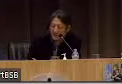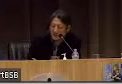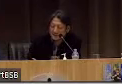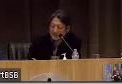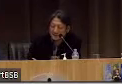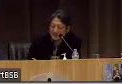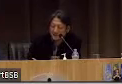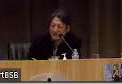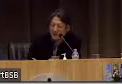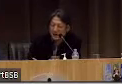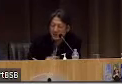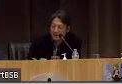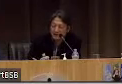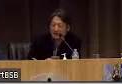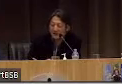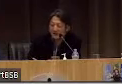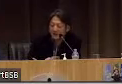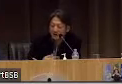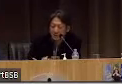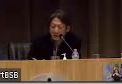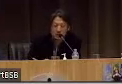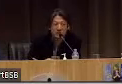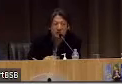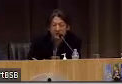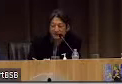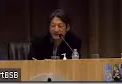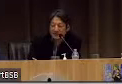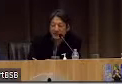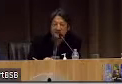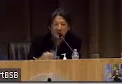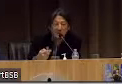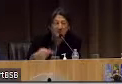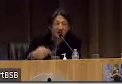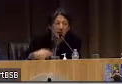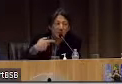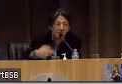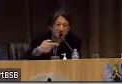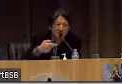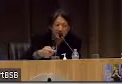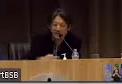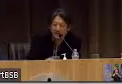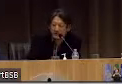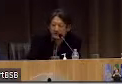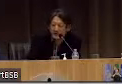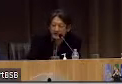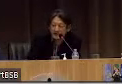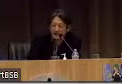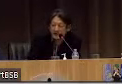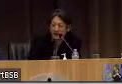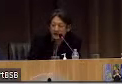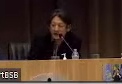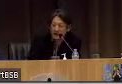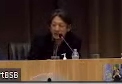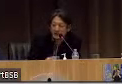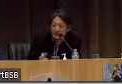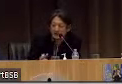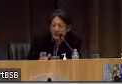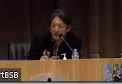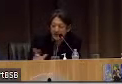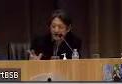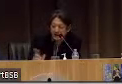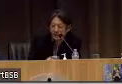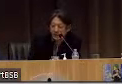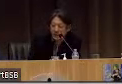the HR existent, the producer of the information, the use of information, and identify the use of information.